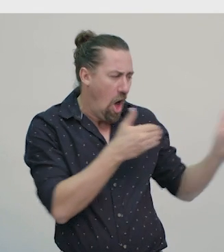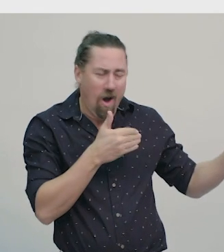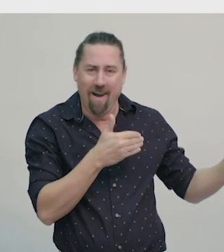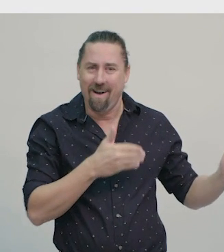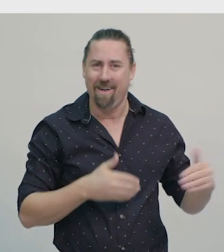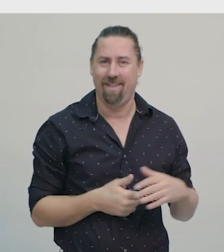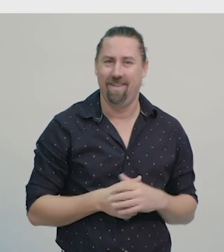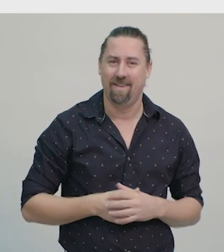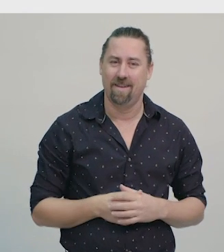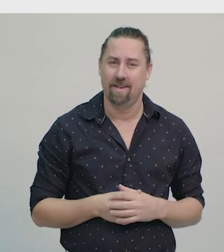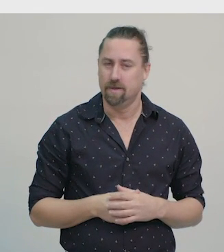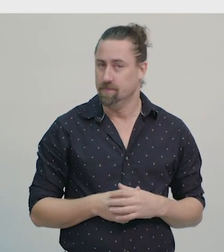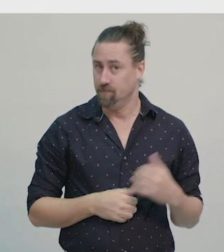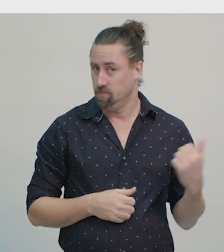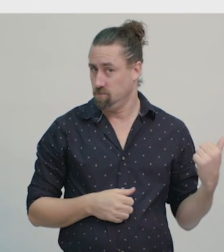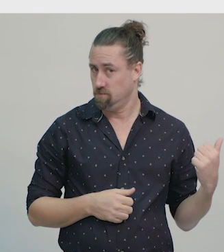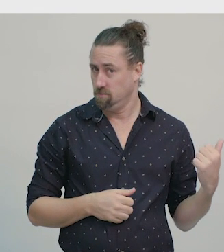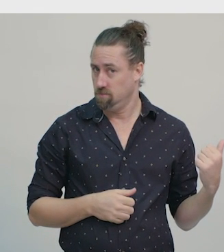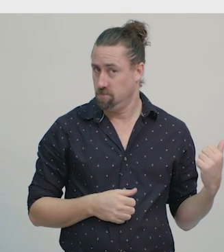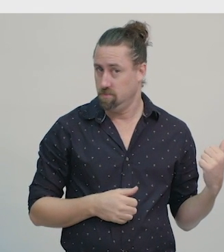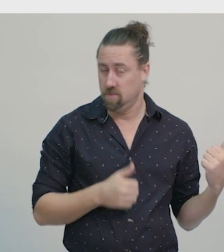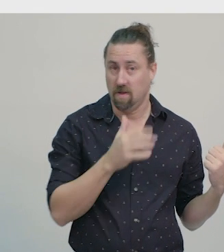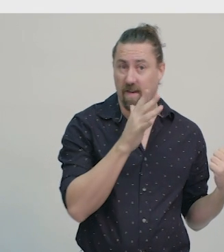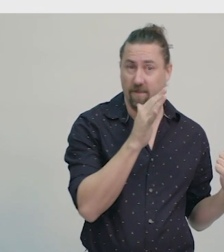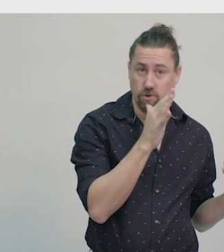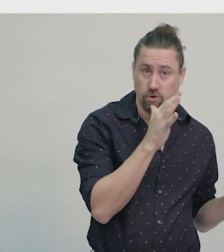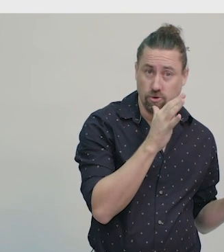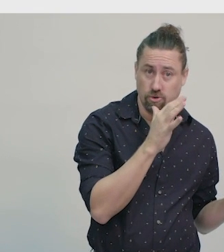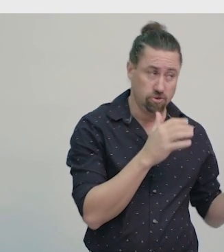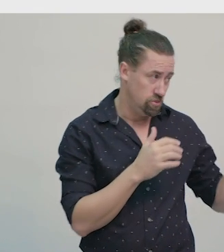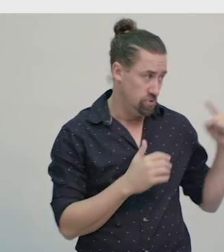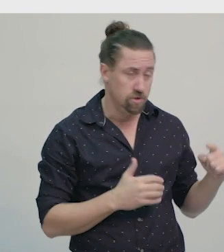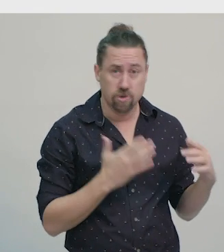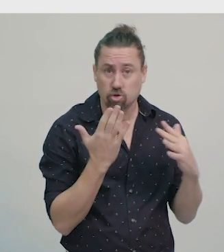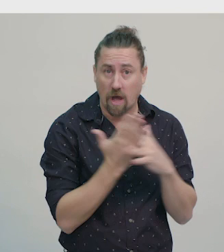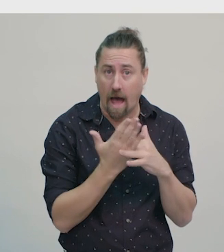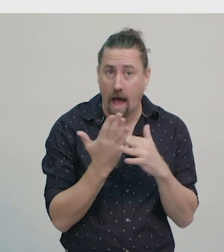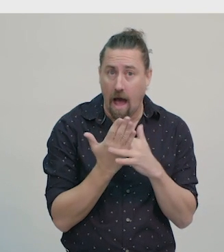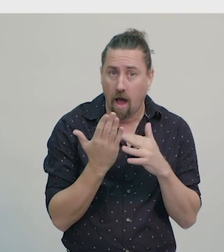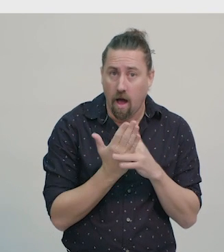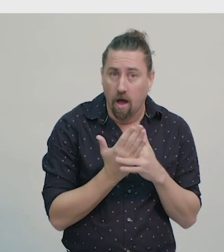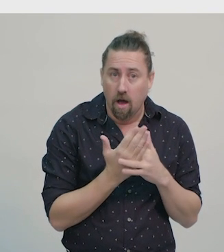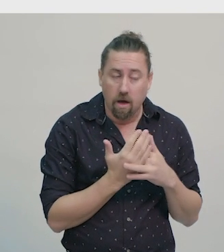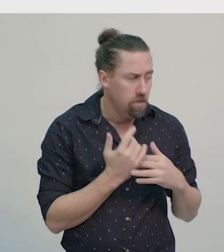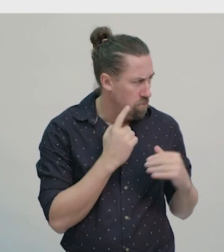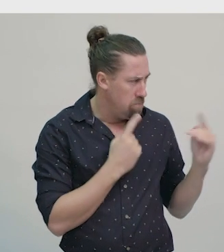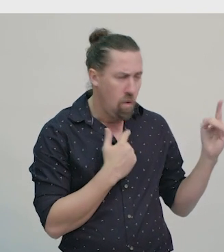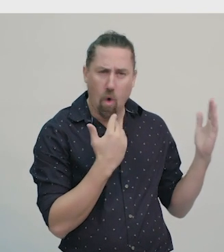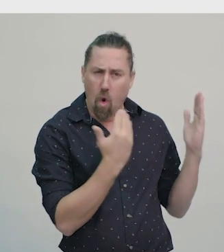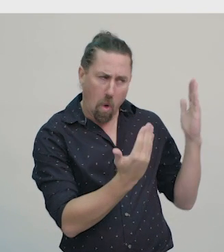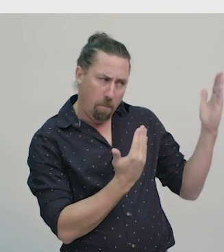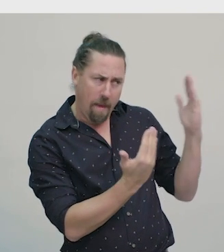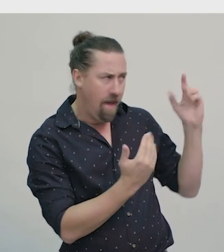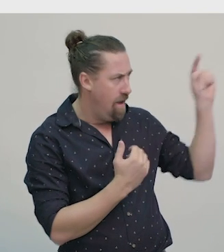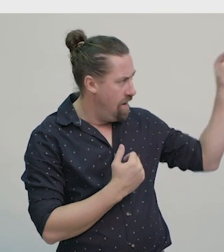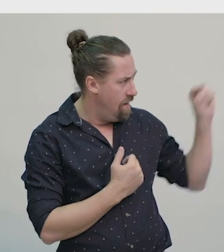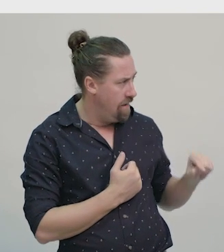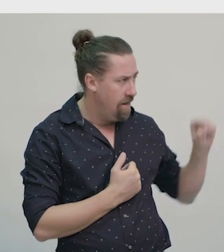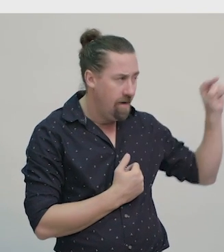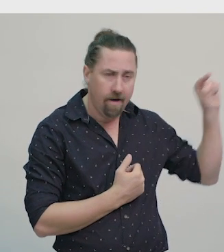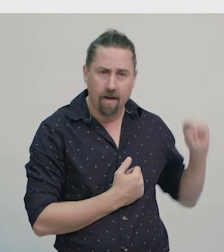Let's check. I know that when you measure length, you are measuring from one end of the object to the